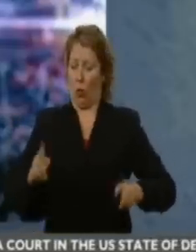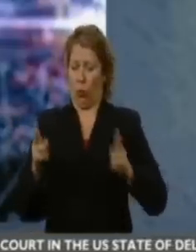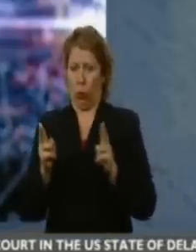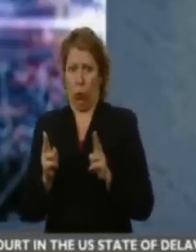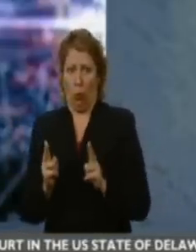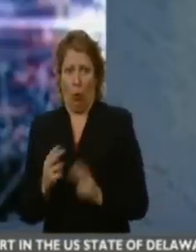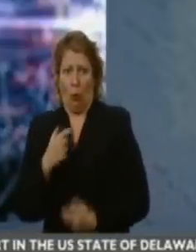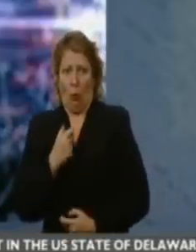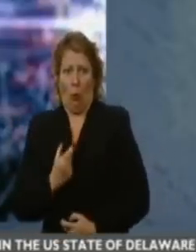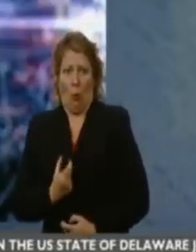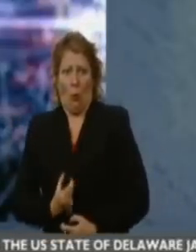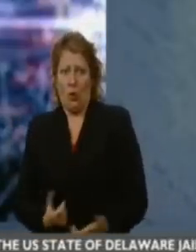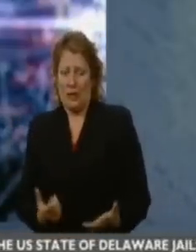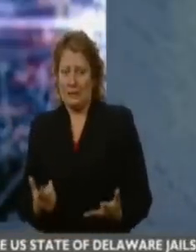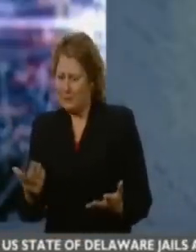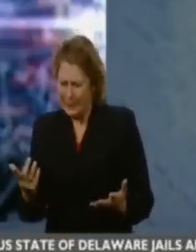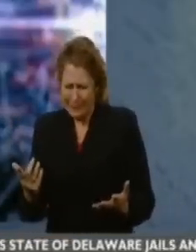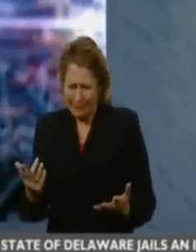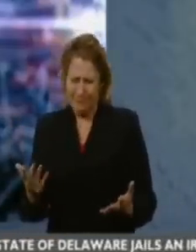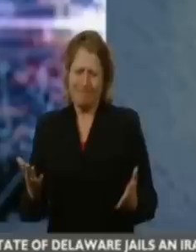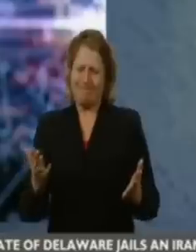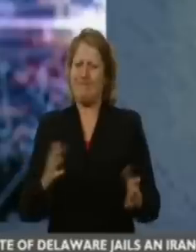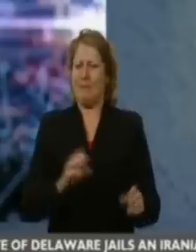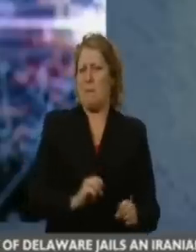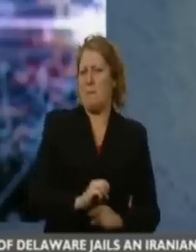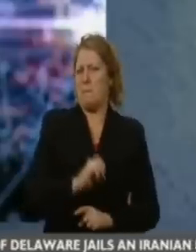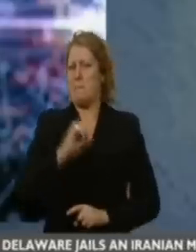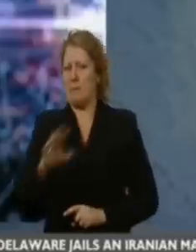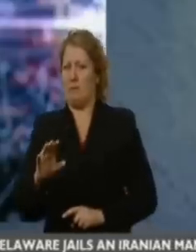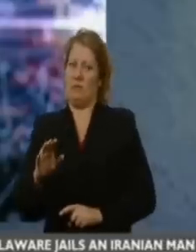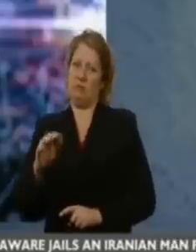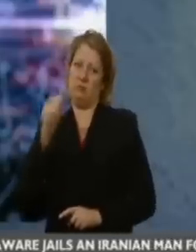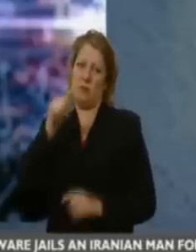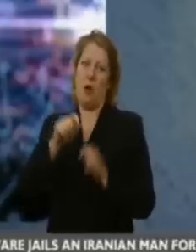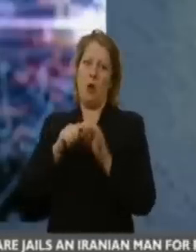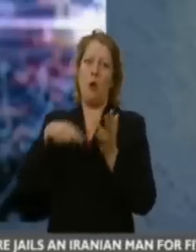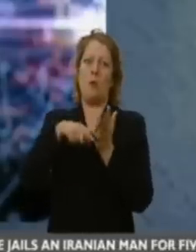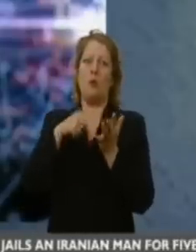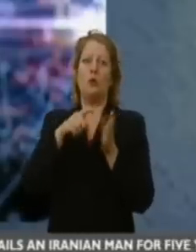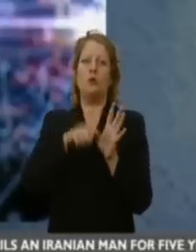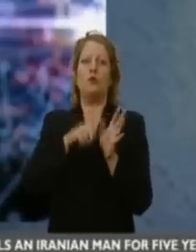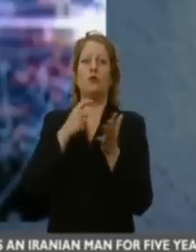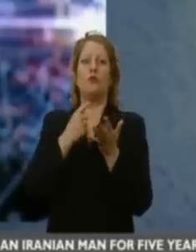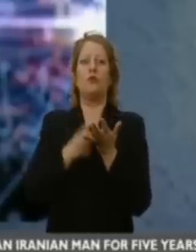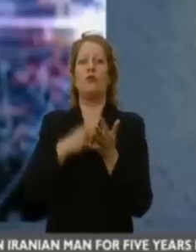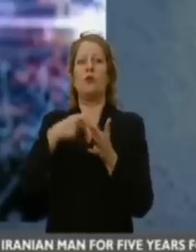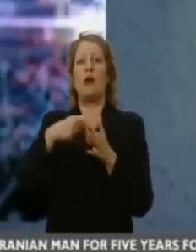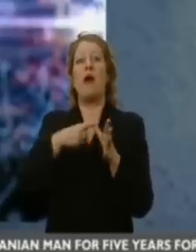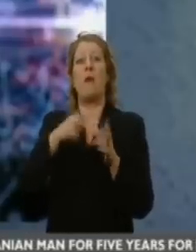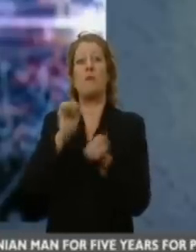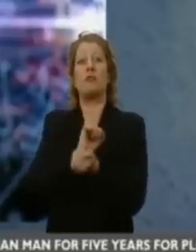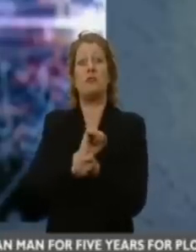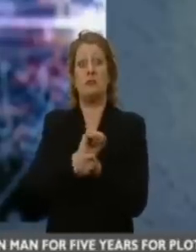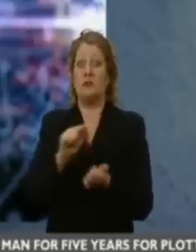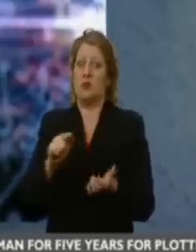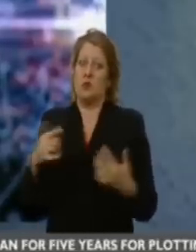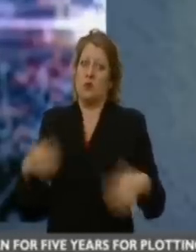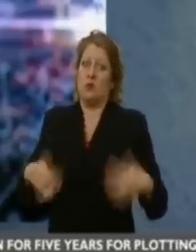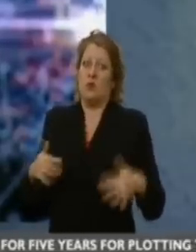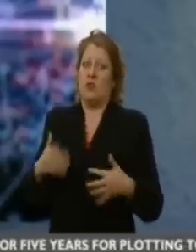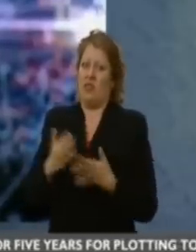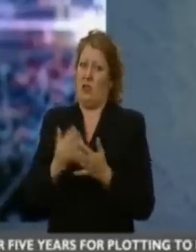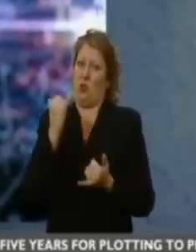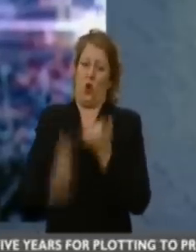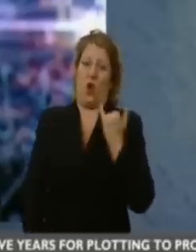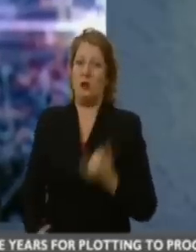quite frail man. And at that point, they transferred him to the notorious Butyrka prison. This is the place where the worst prison... That's a